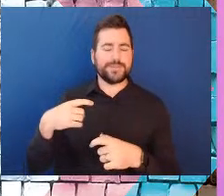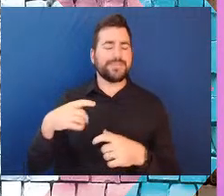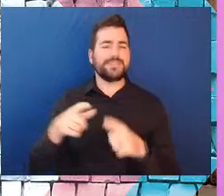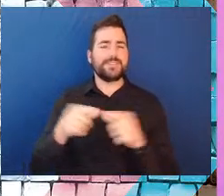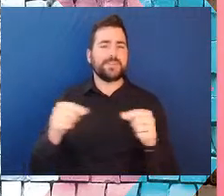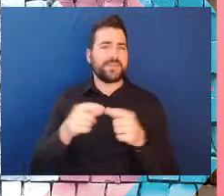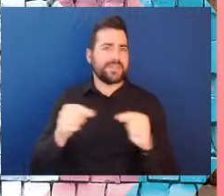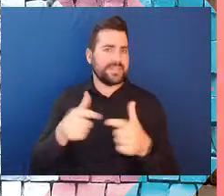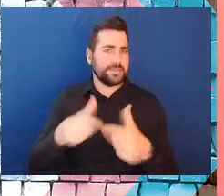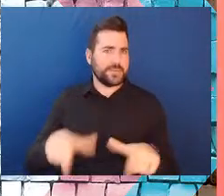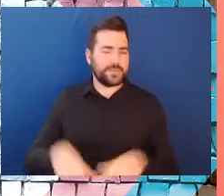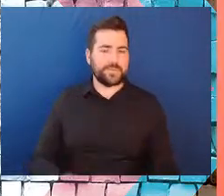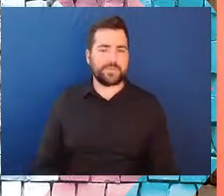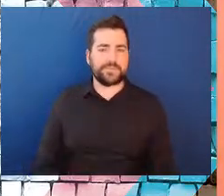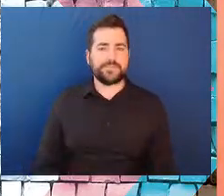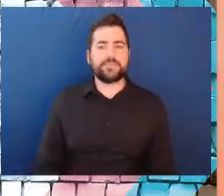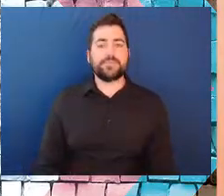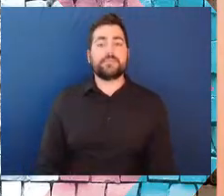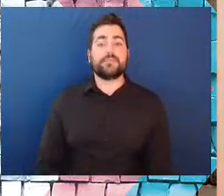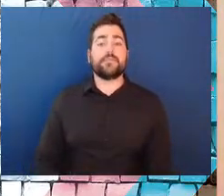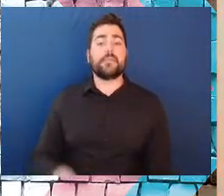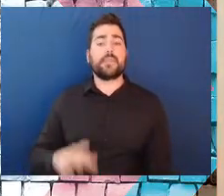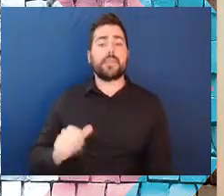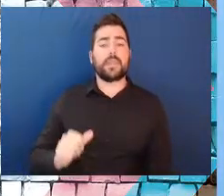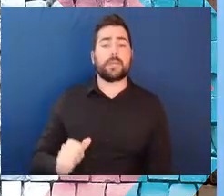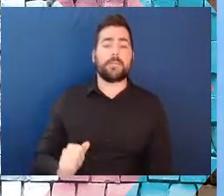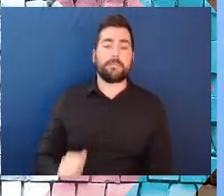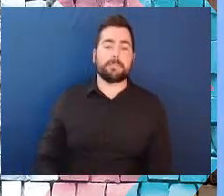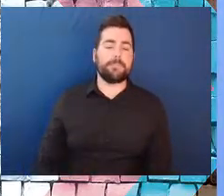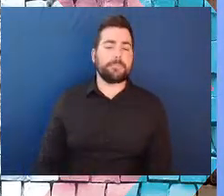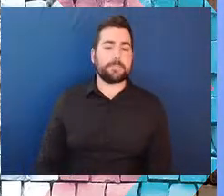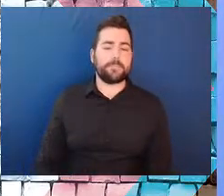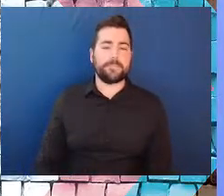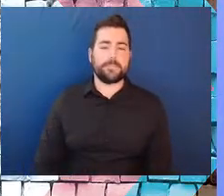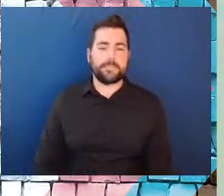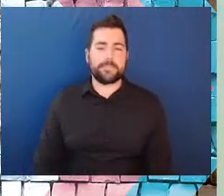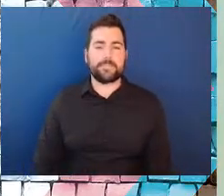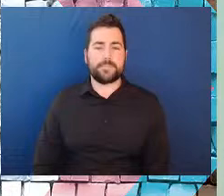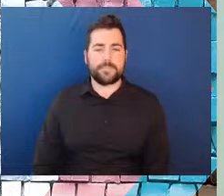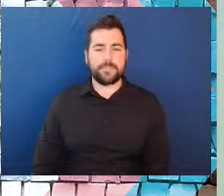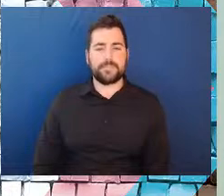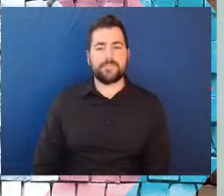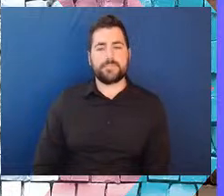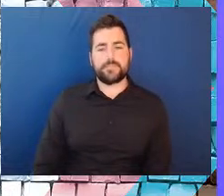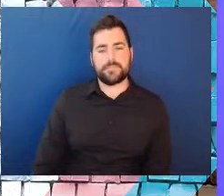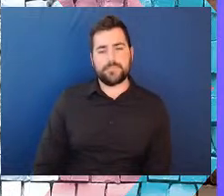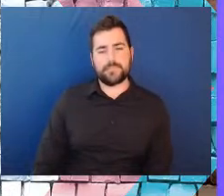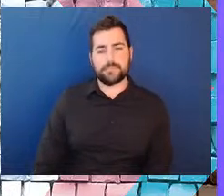I can see. It's not just it, I'm a little bit pulled down, I'm going loyal.